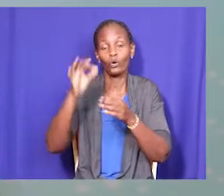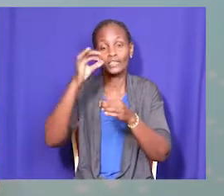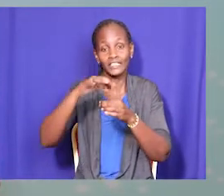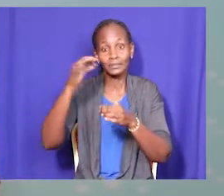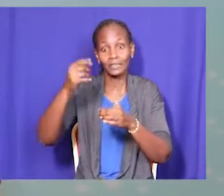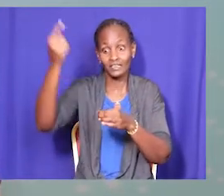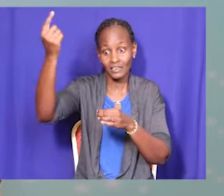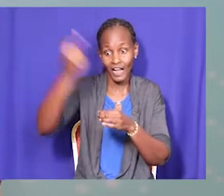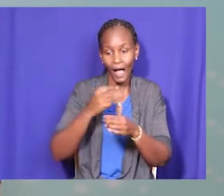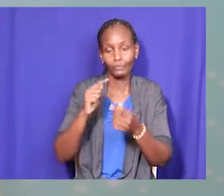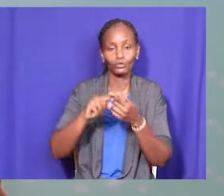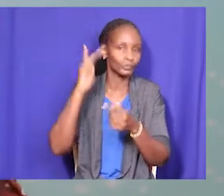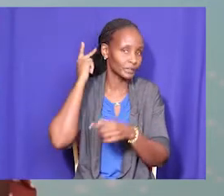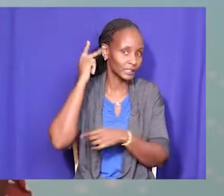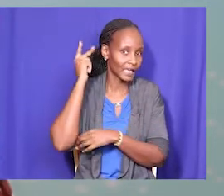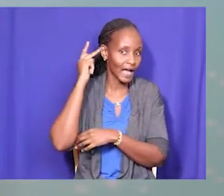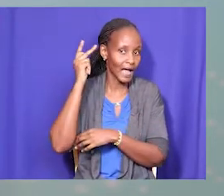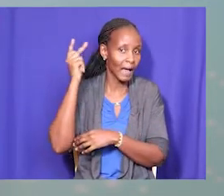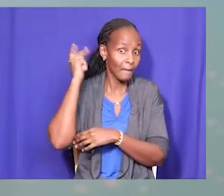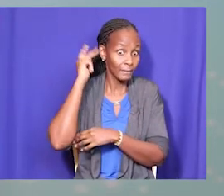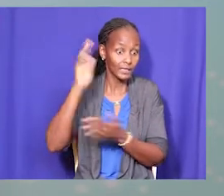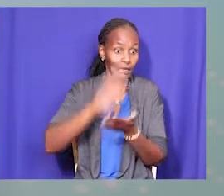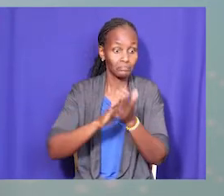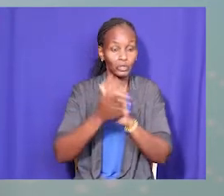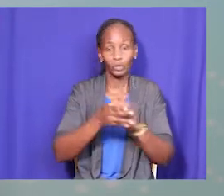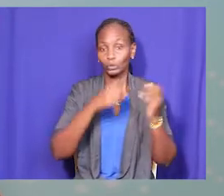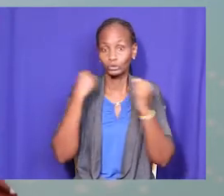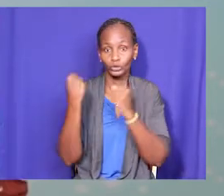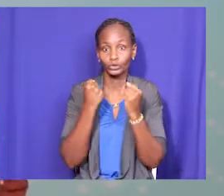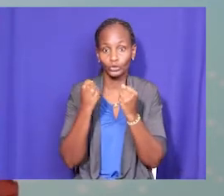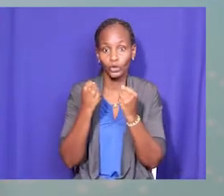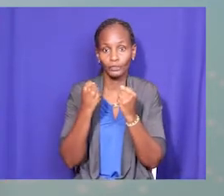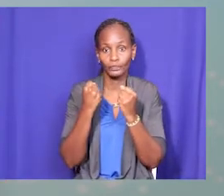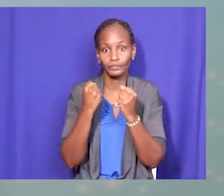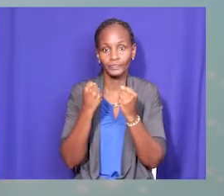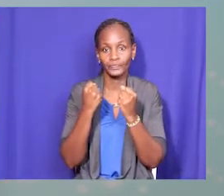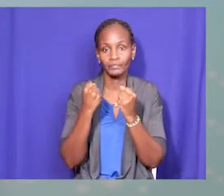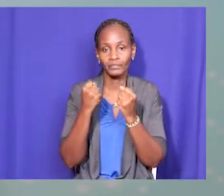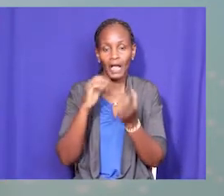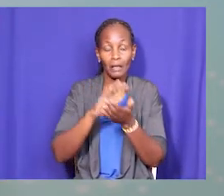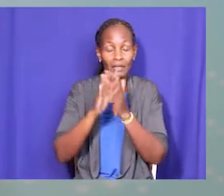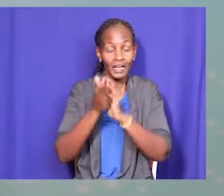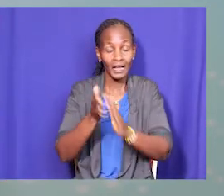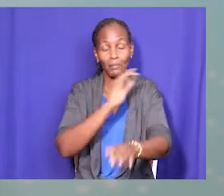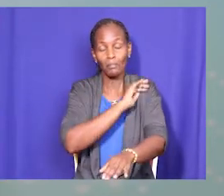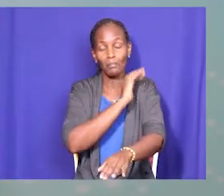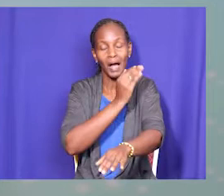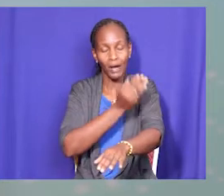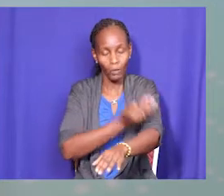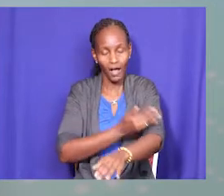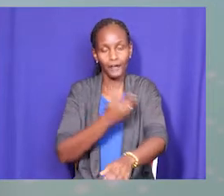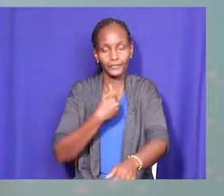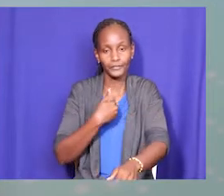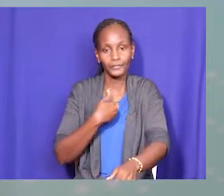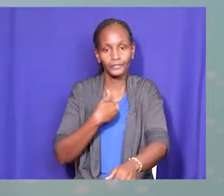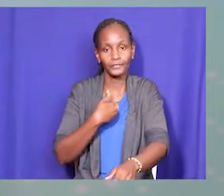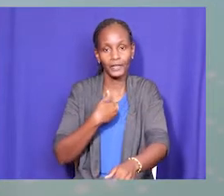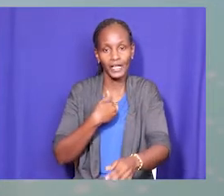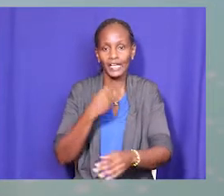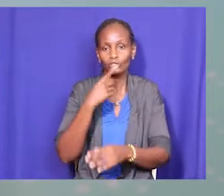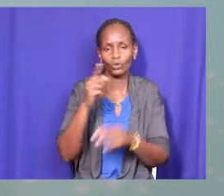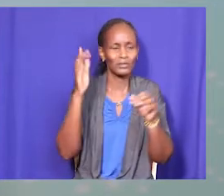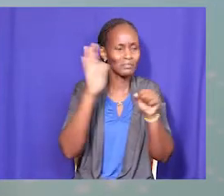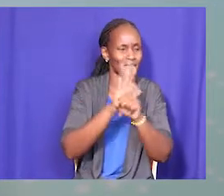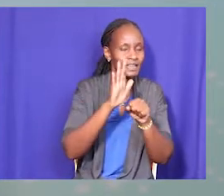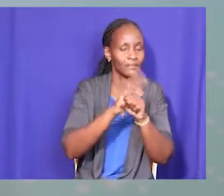upon him, Peter became strong. He became powerful. And he was able to tell many